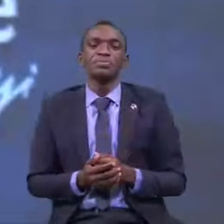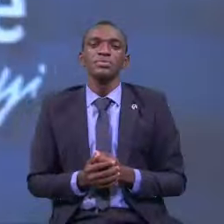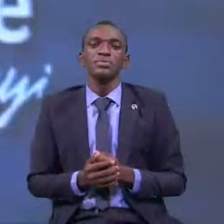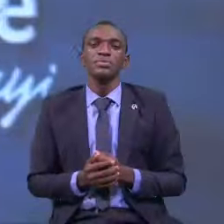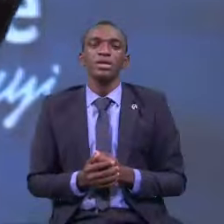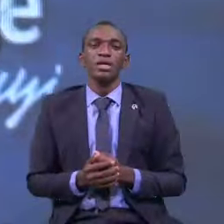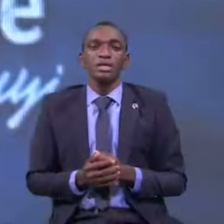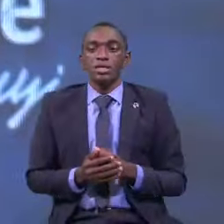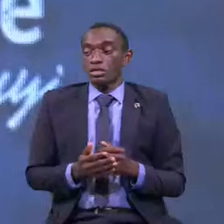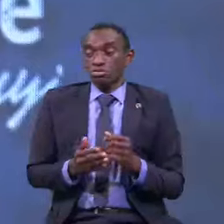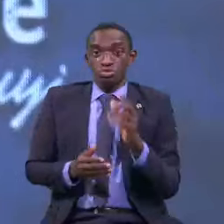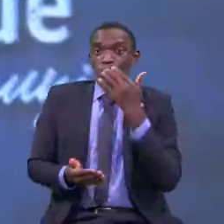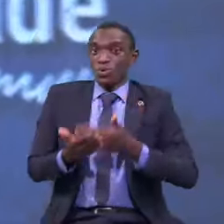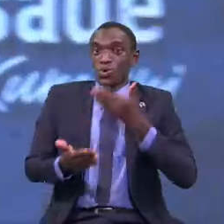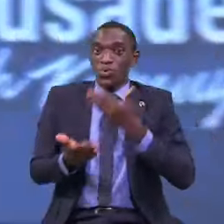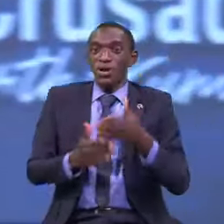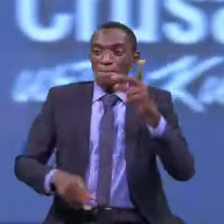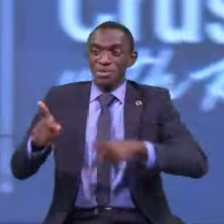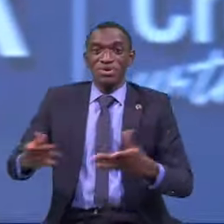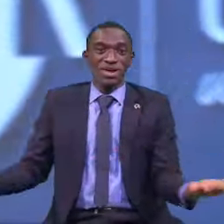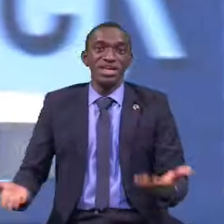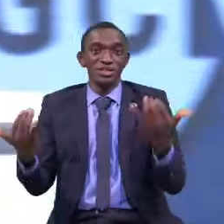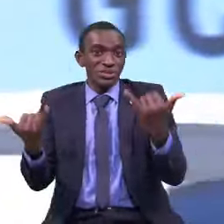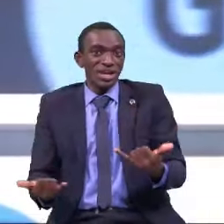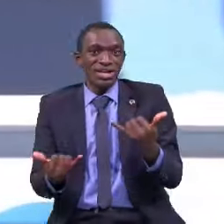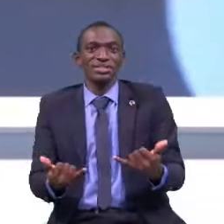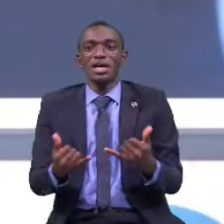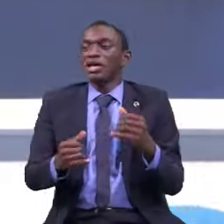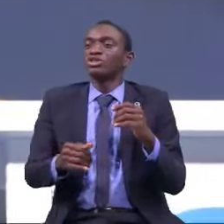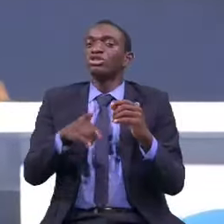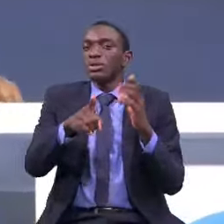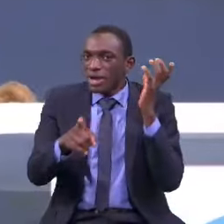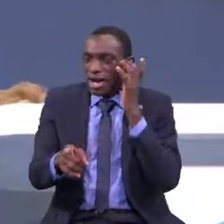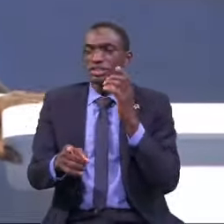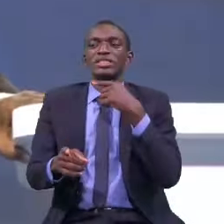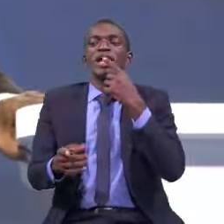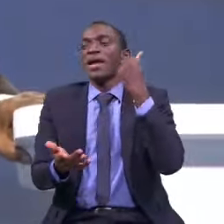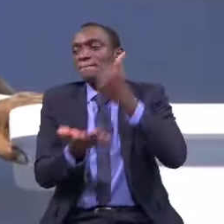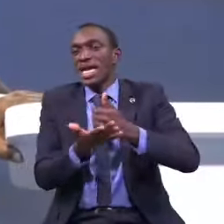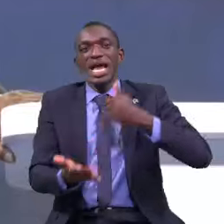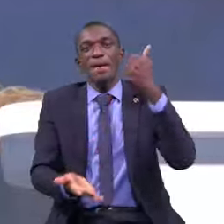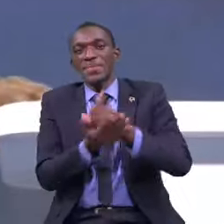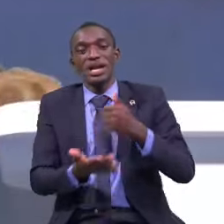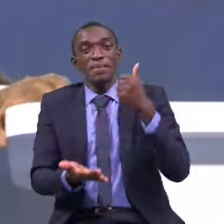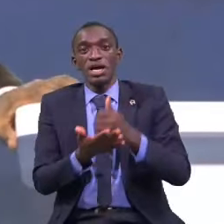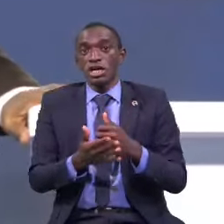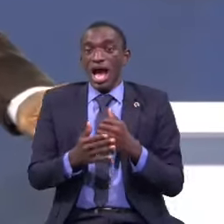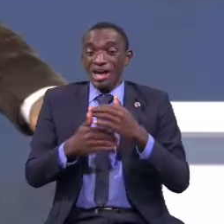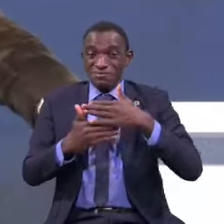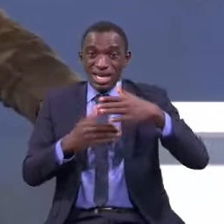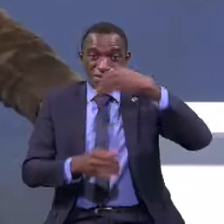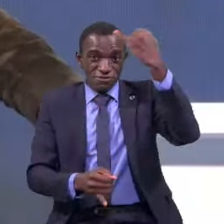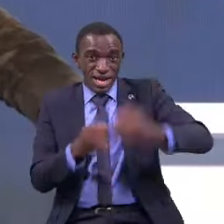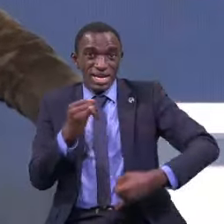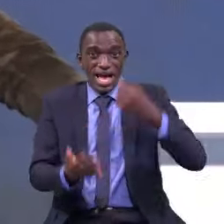There's some good people here tonight. You are hearing as they're saying amen, amen. But now, after the final amen, you